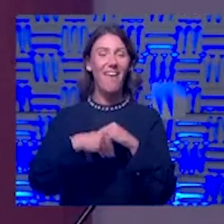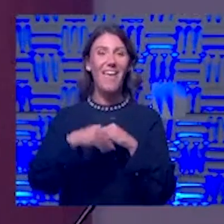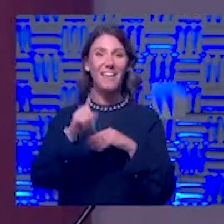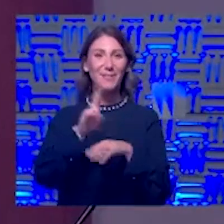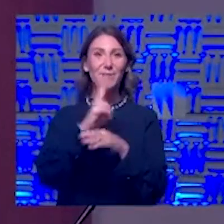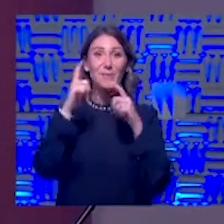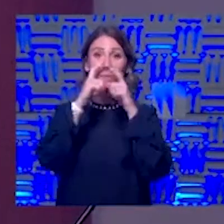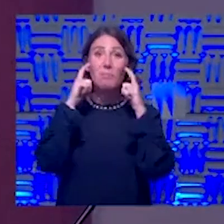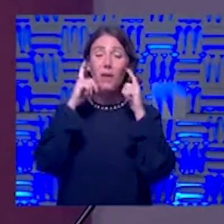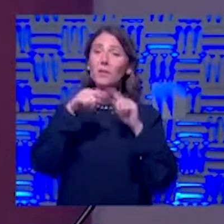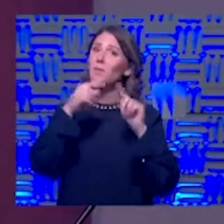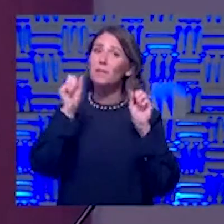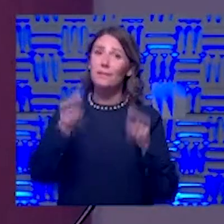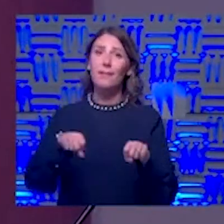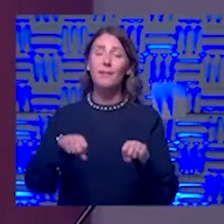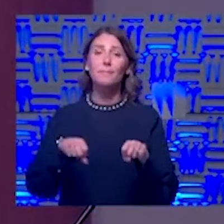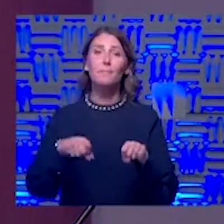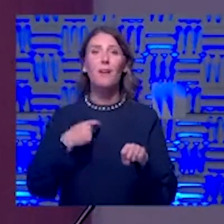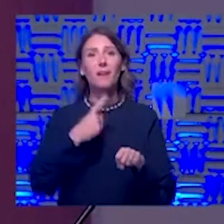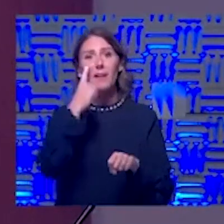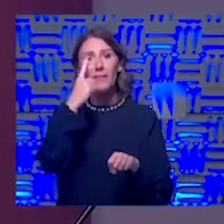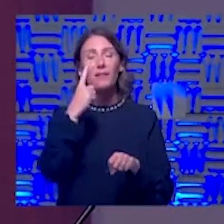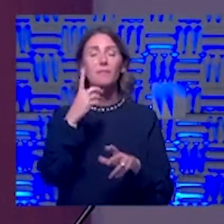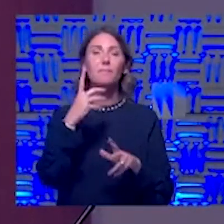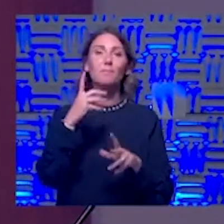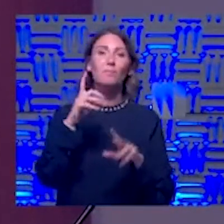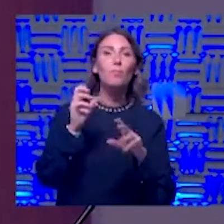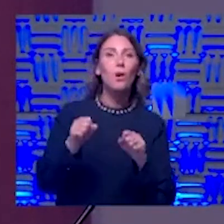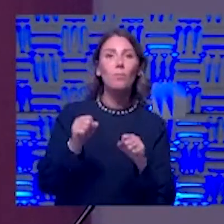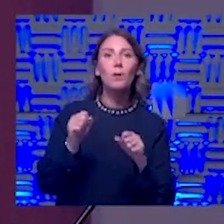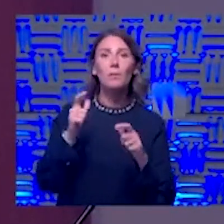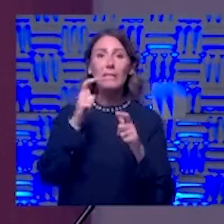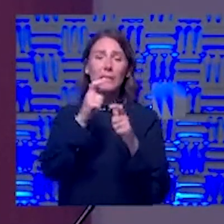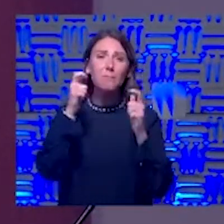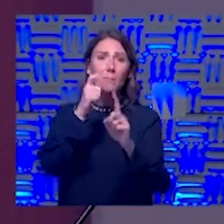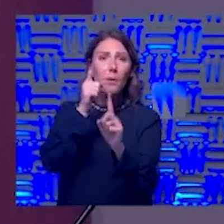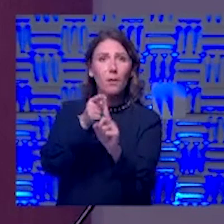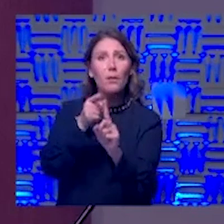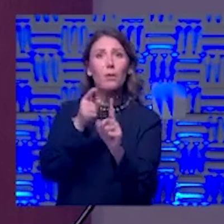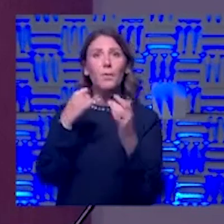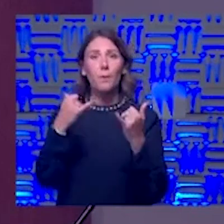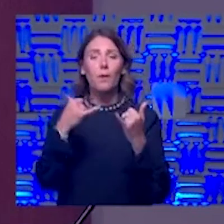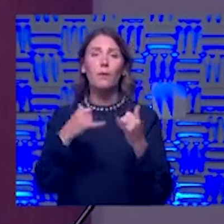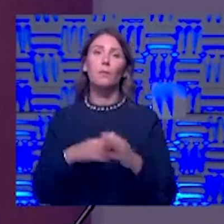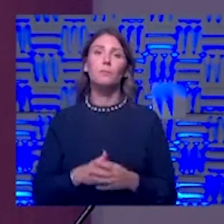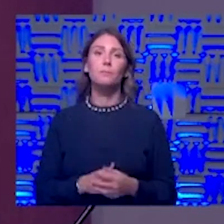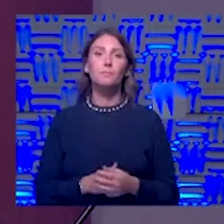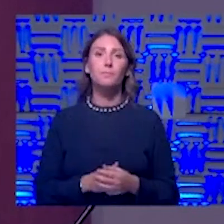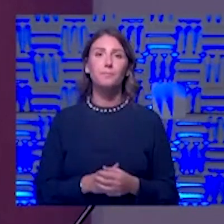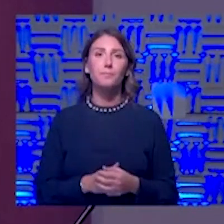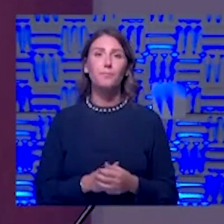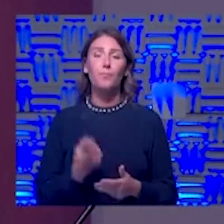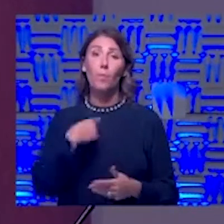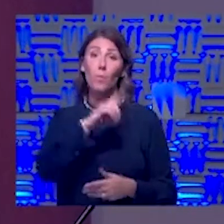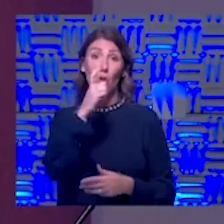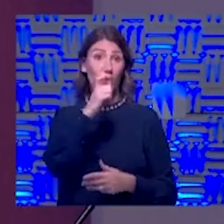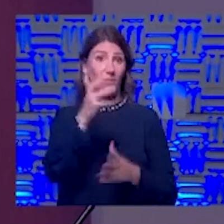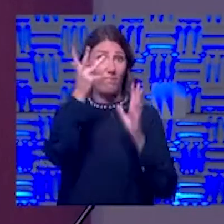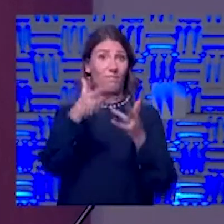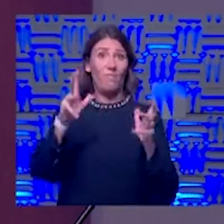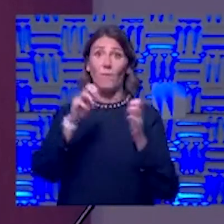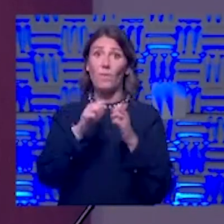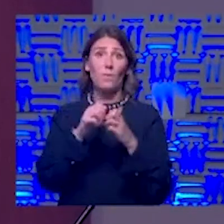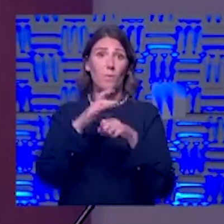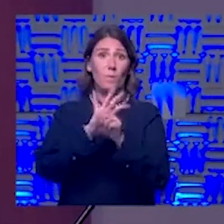a mask when you can. I think that's probably the biggest message right now, and that we're definitely not out of this.